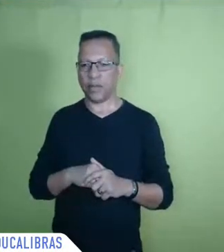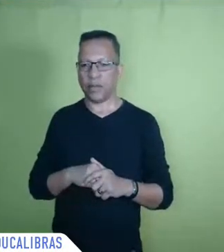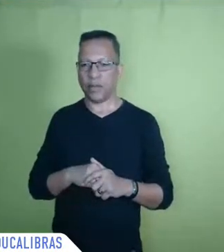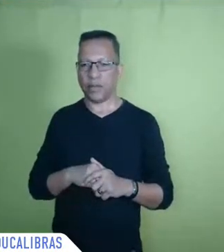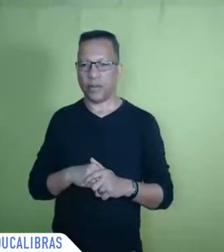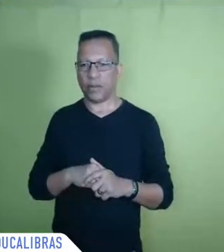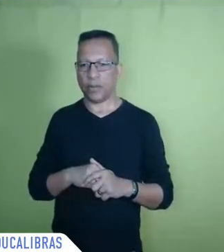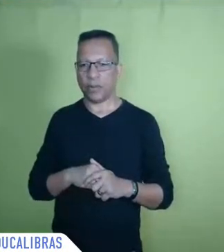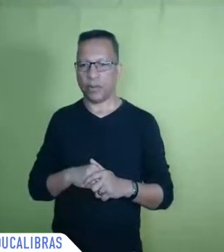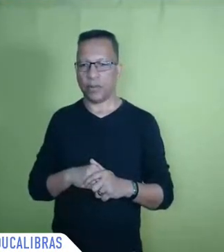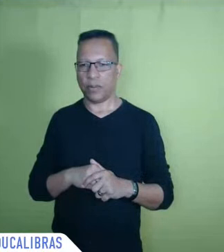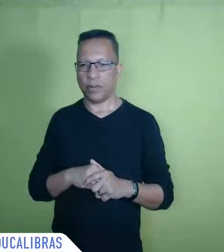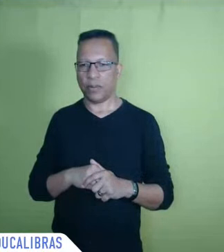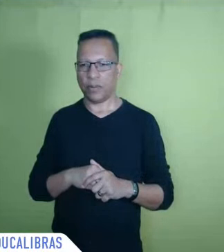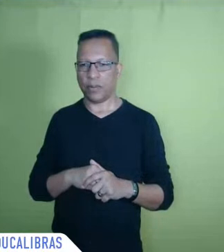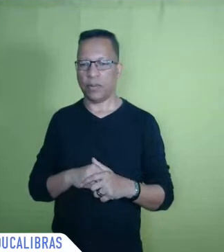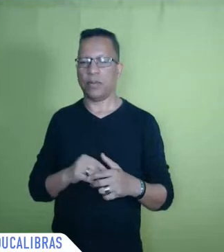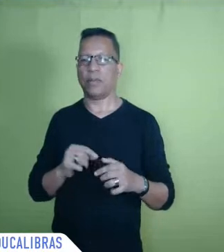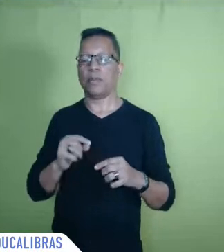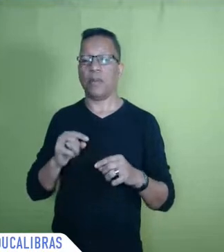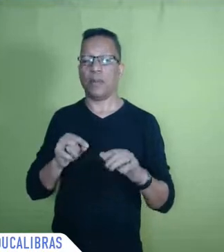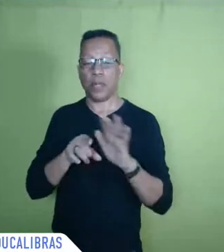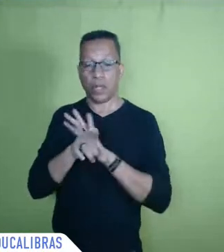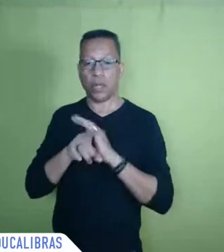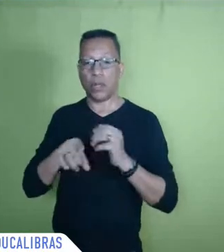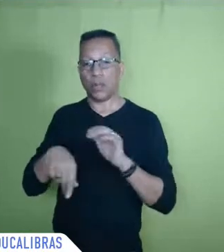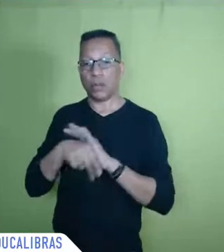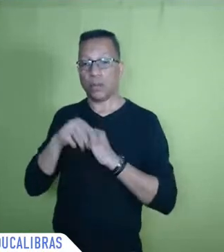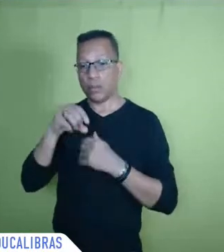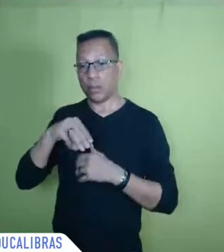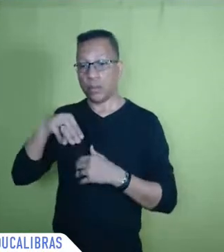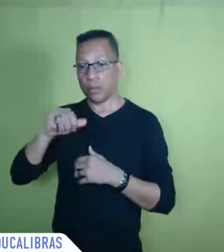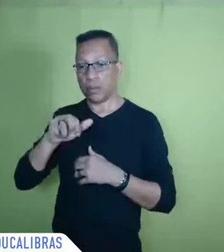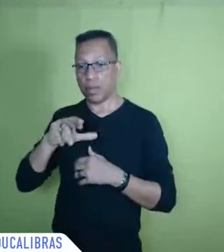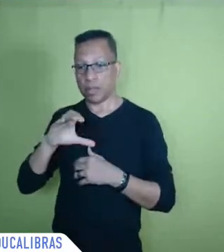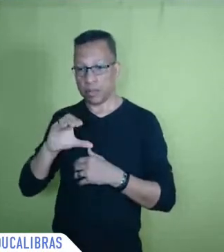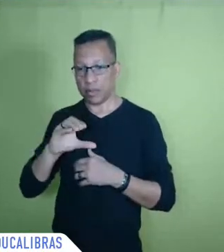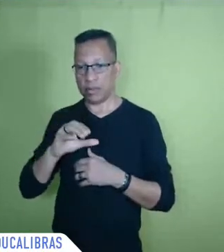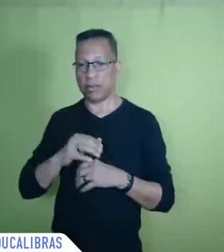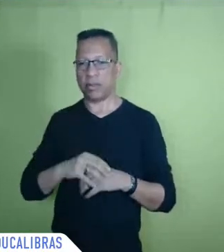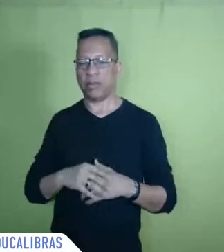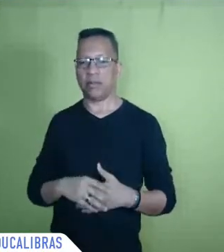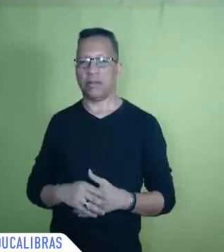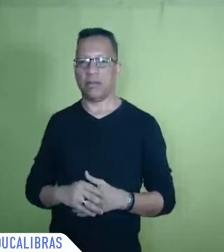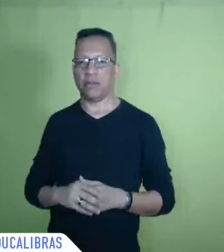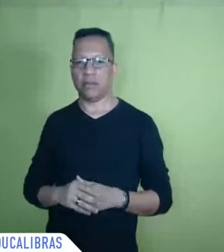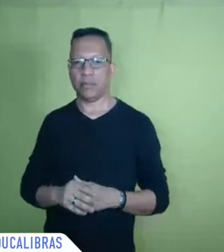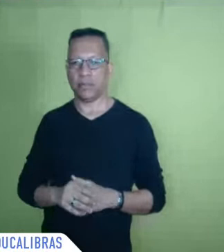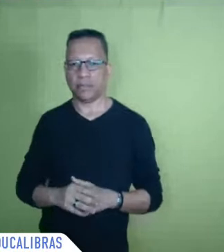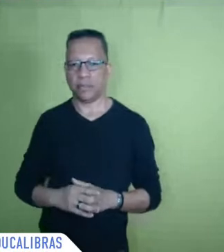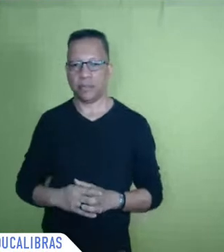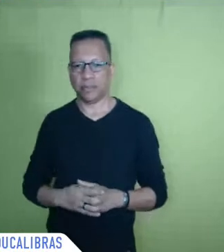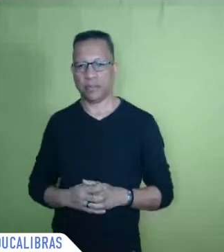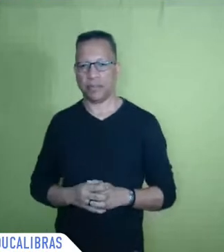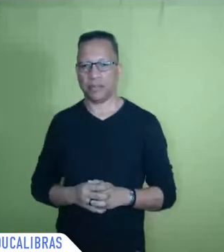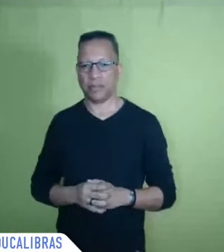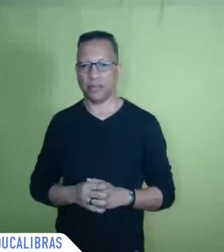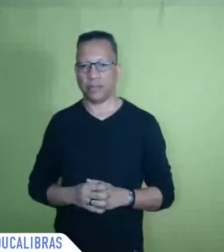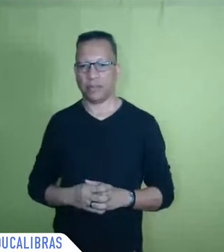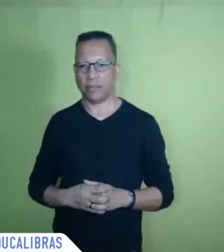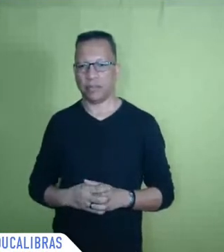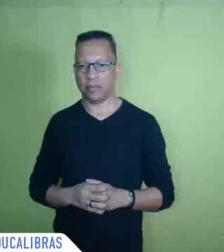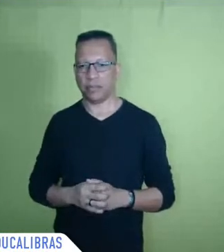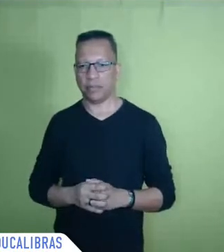to present you a question that was asked to Mark. The question, someone from the public is asking